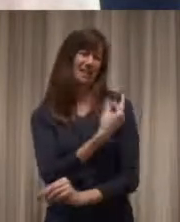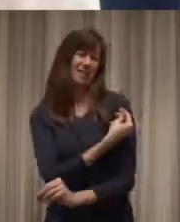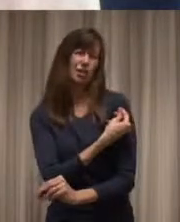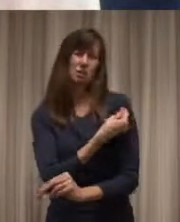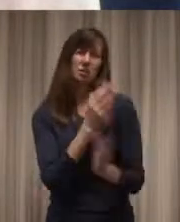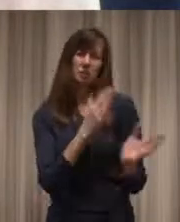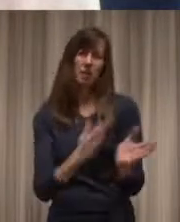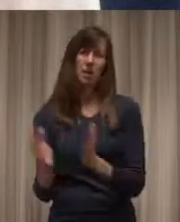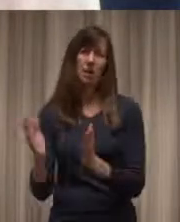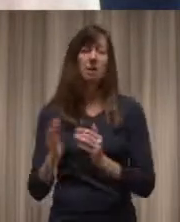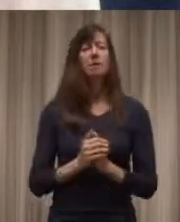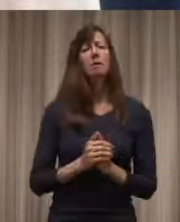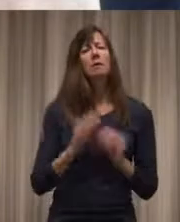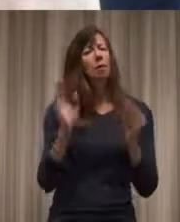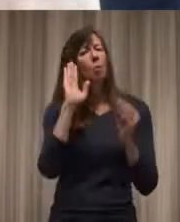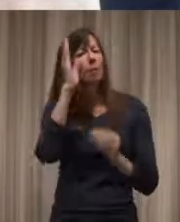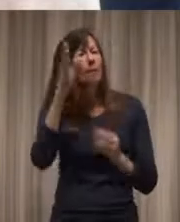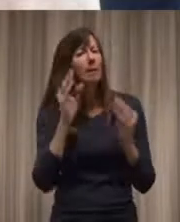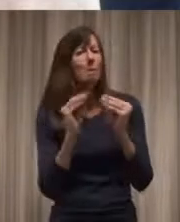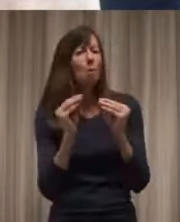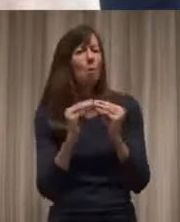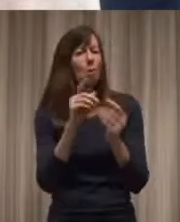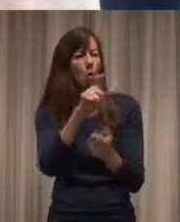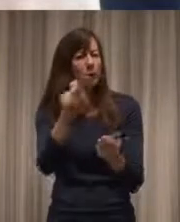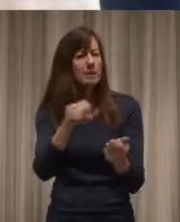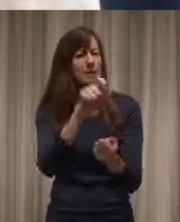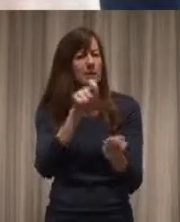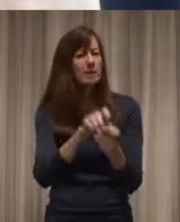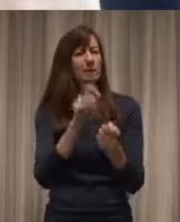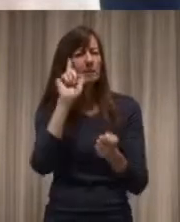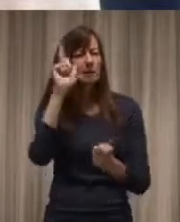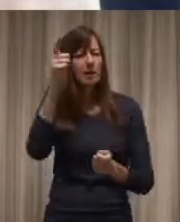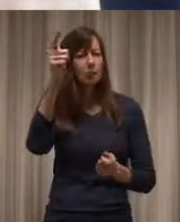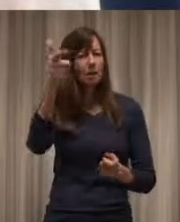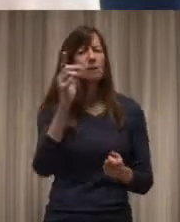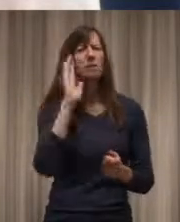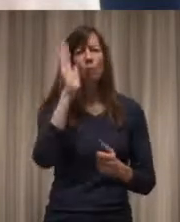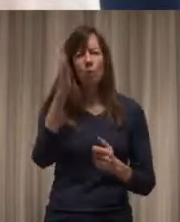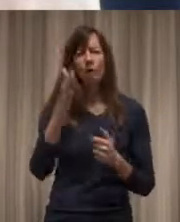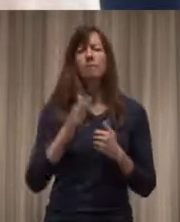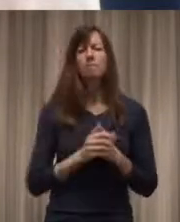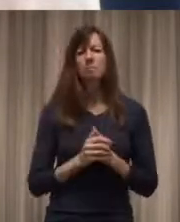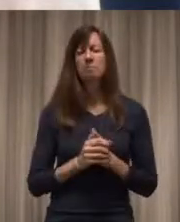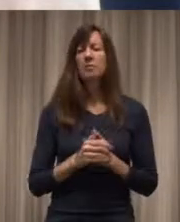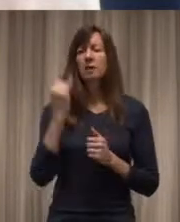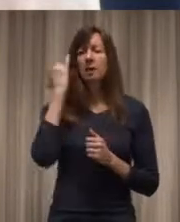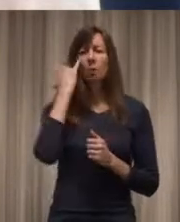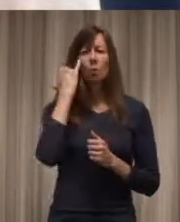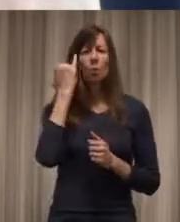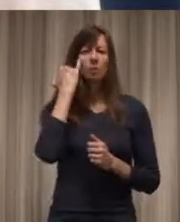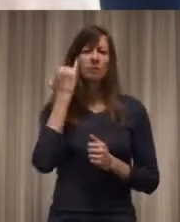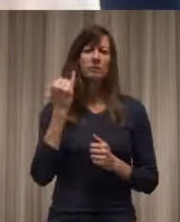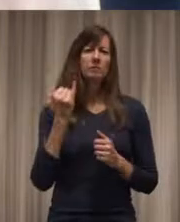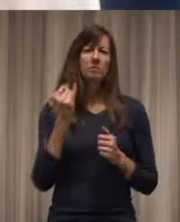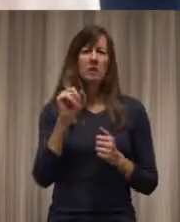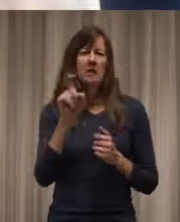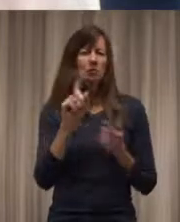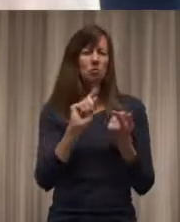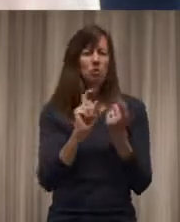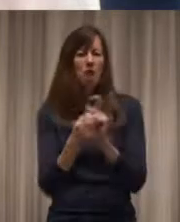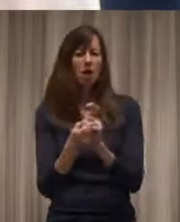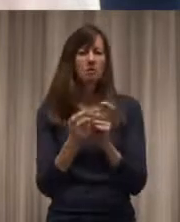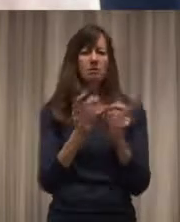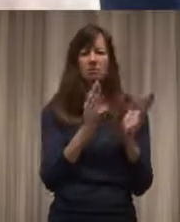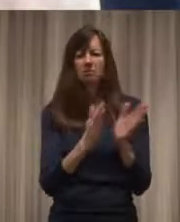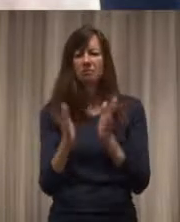more details to come. We will be constantly looking at, and if needed, adjusting the plan as we go. This is the